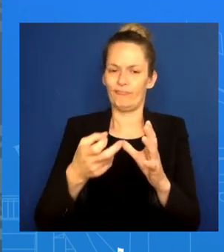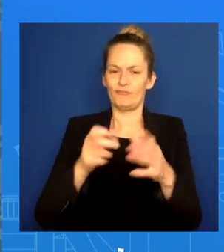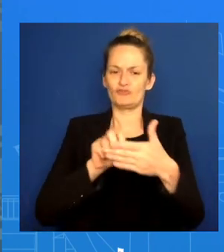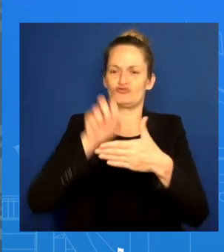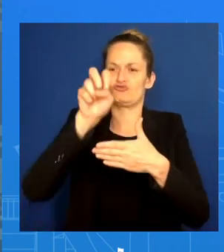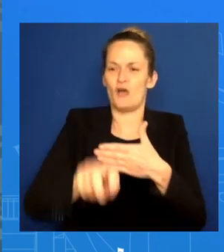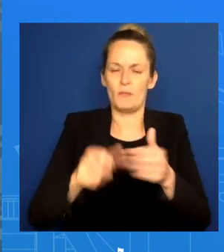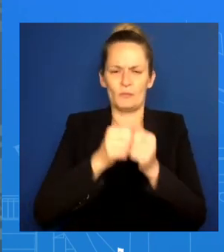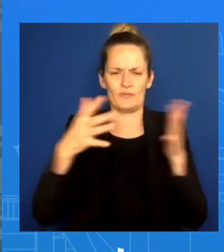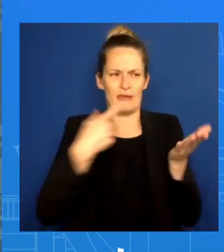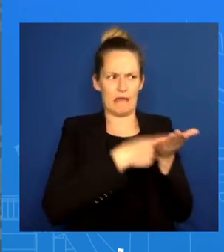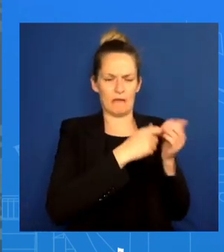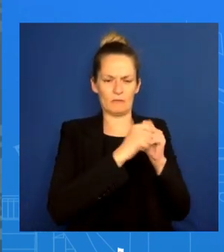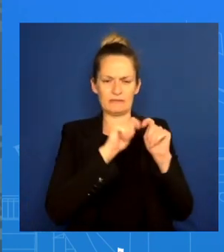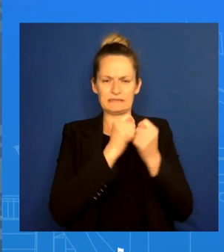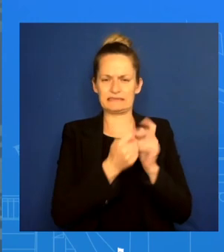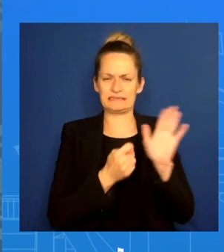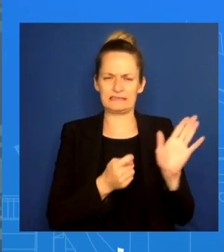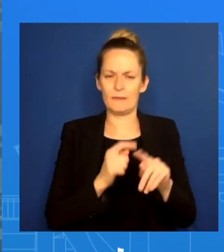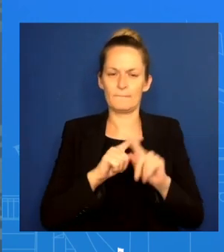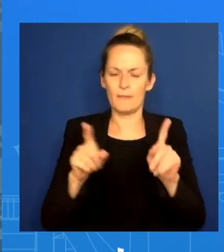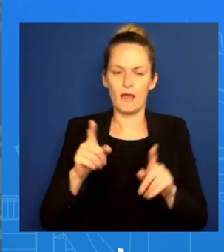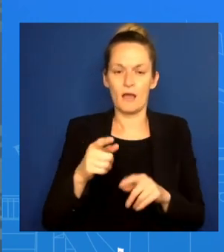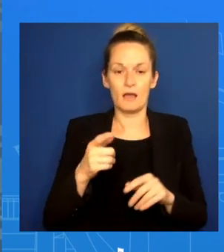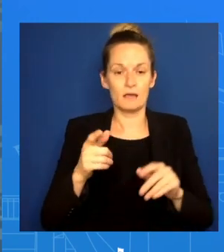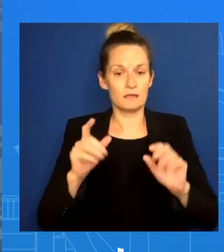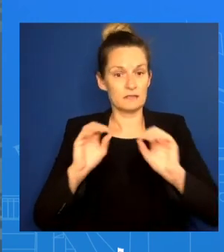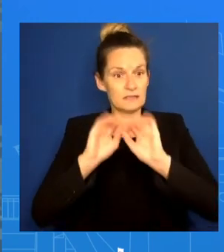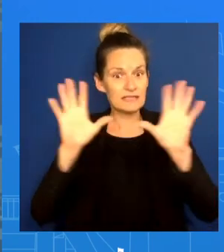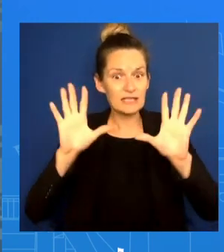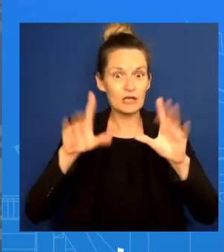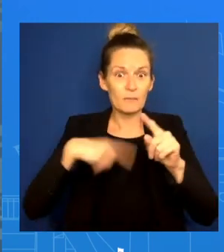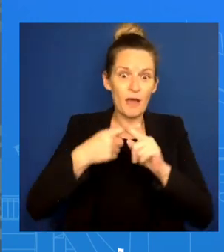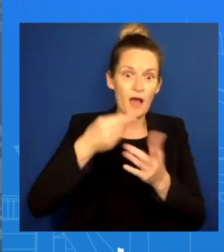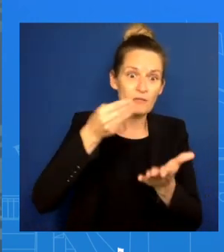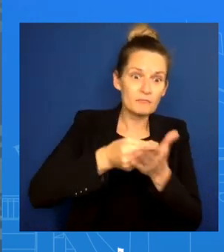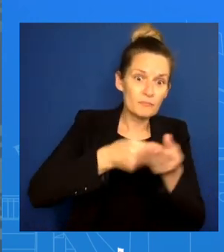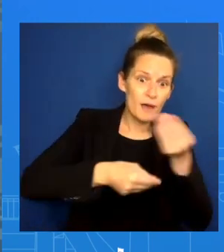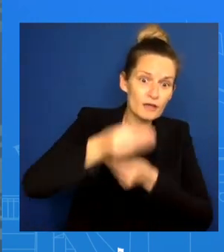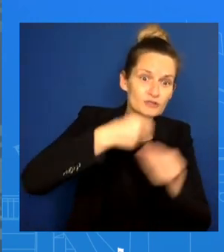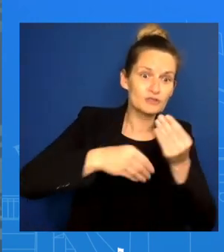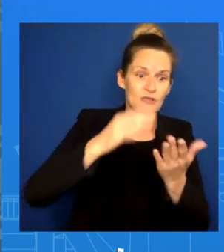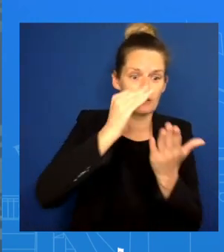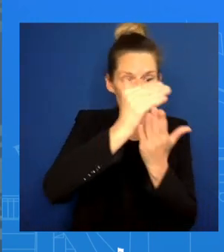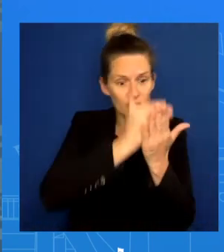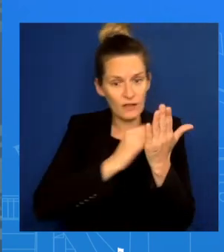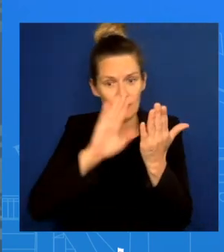reconciliation bill. We have always said this is negotiations that are happening in Congress,